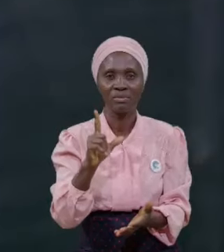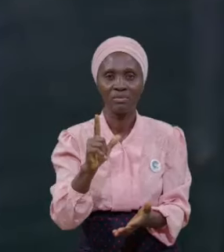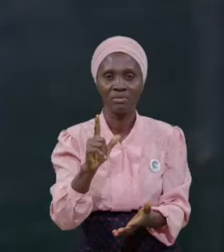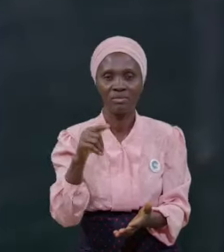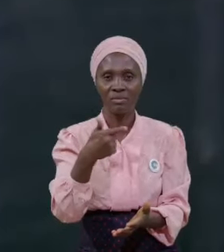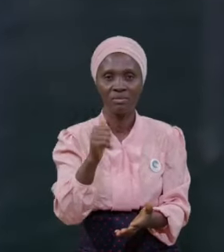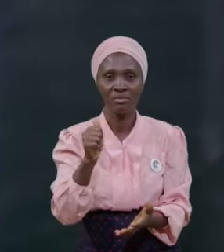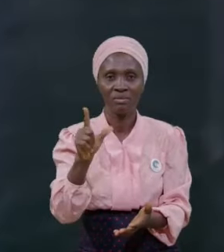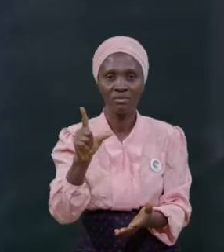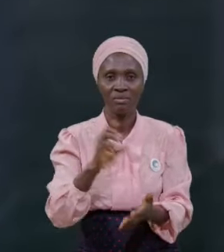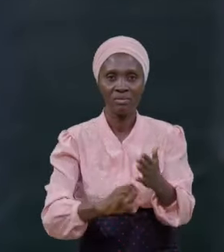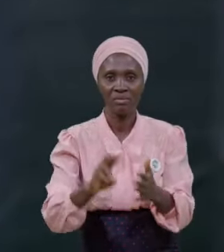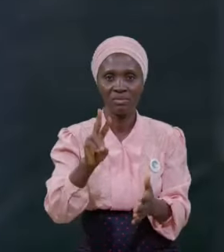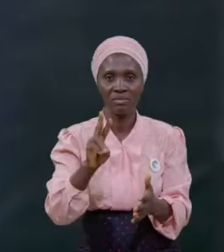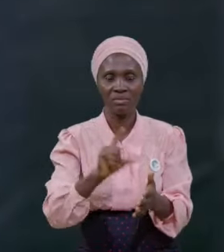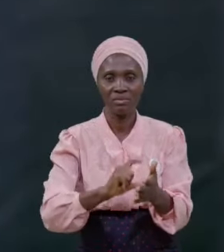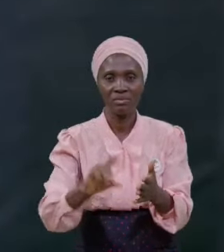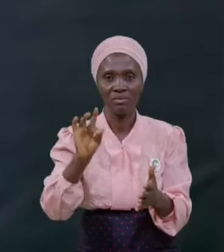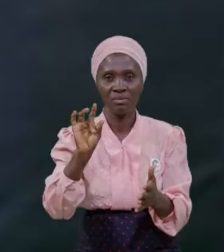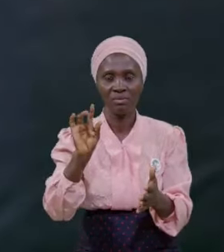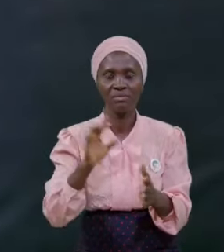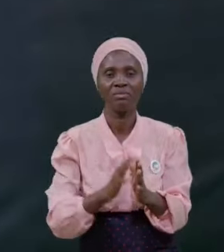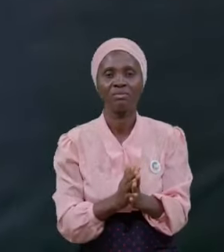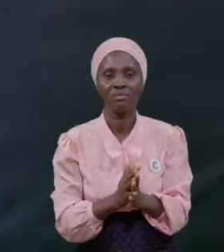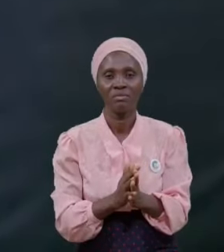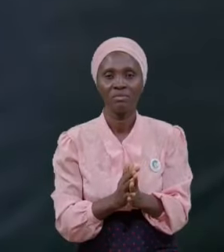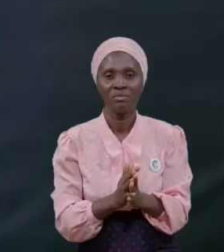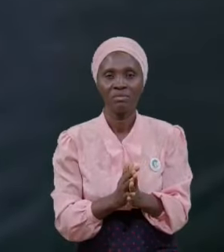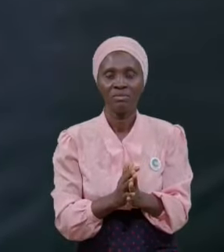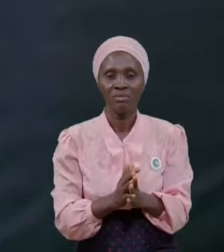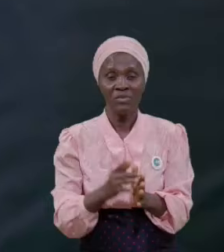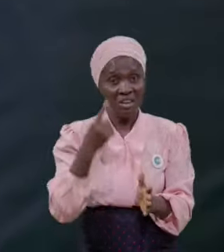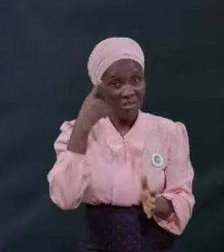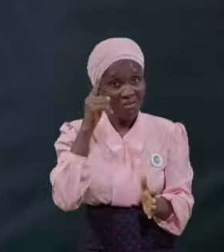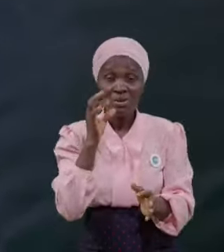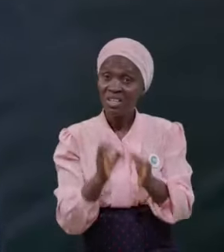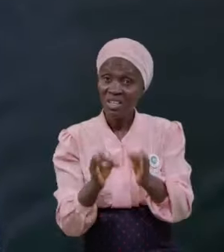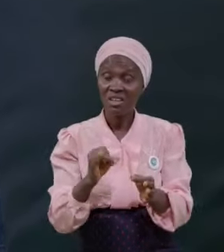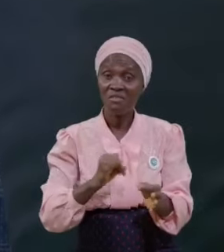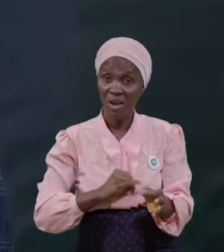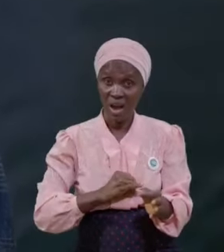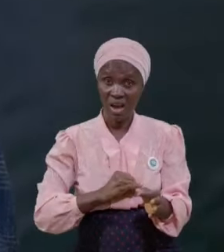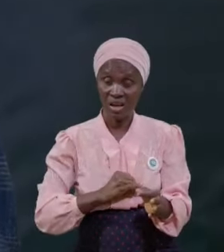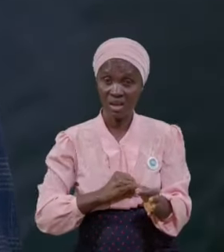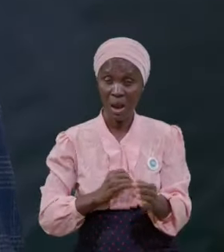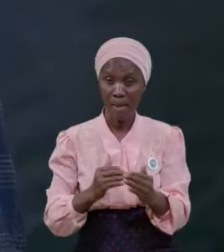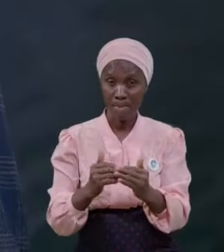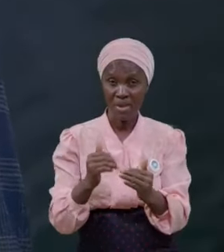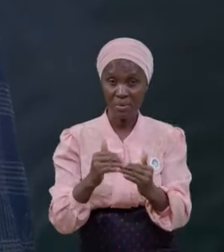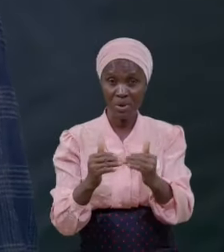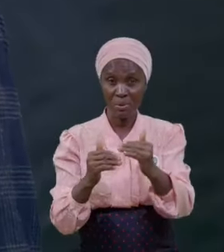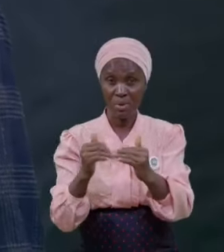For if I build again the things which I once destroyed, I